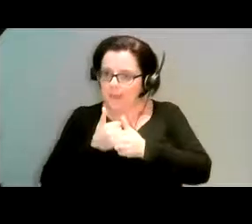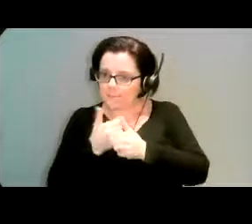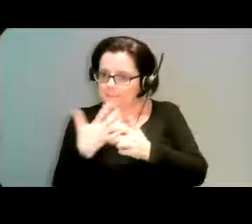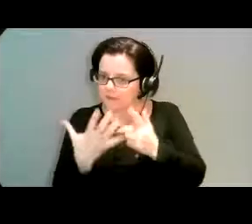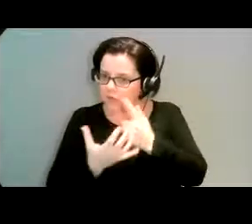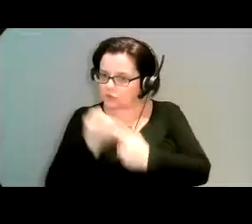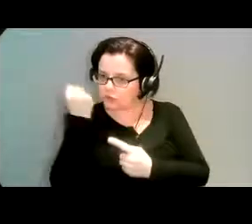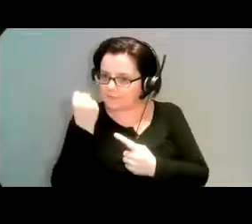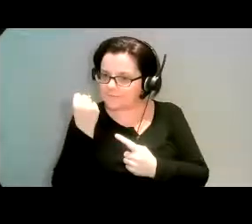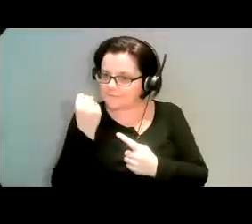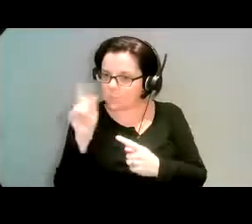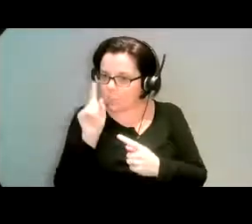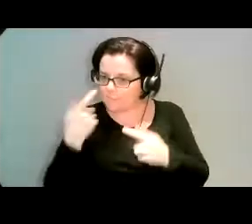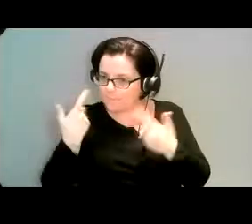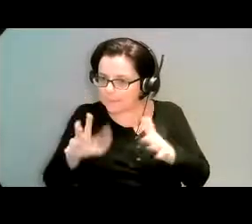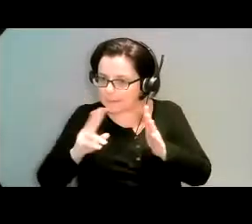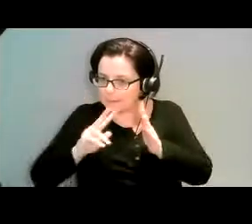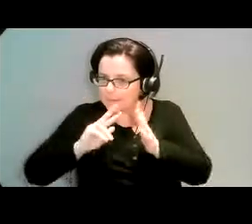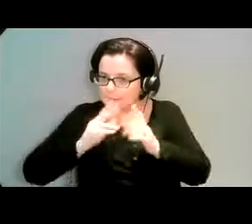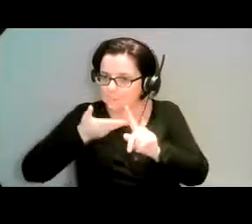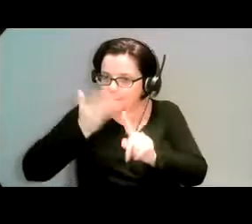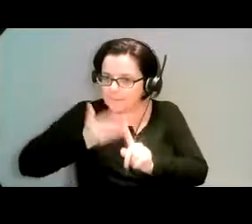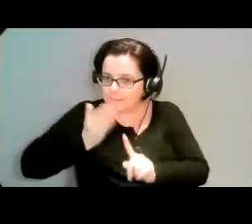assessment, and it will not,